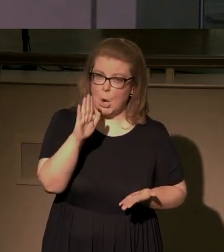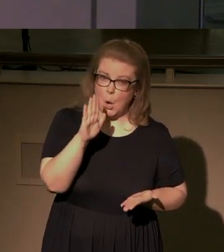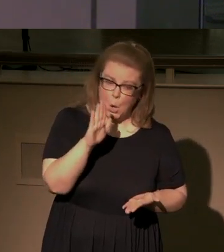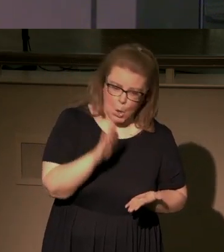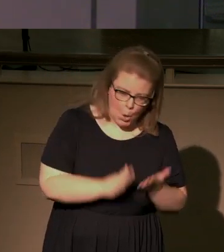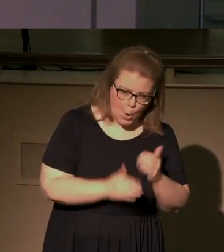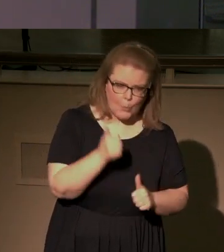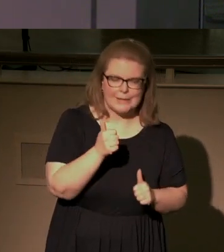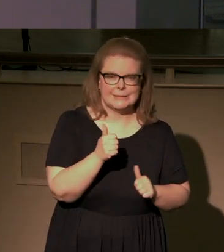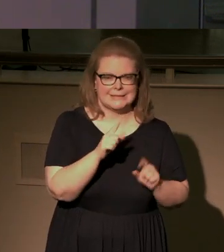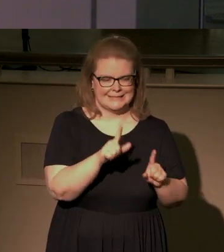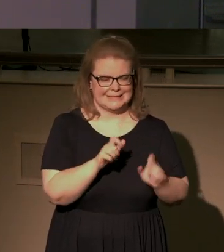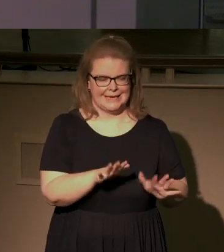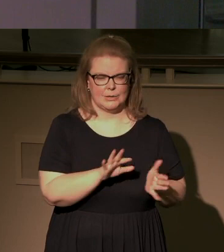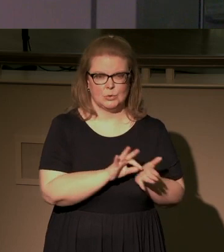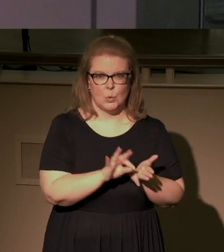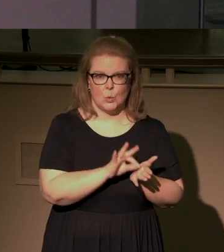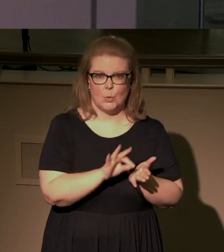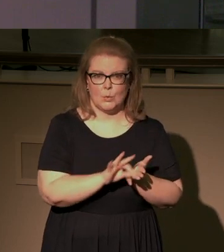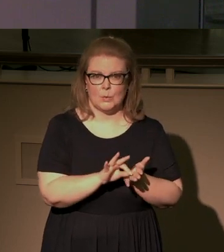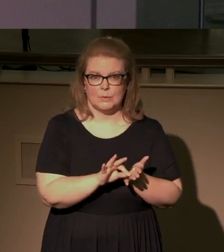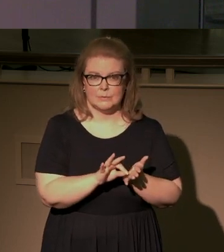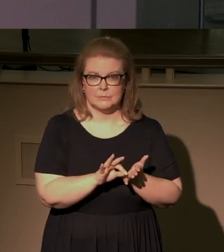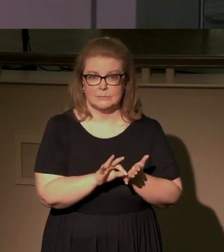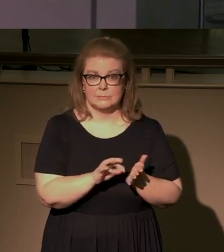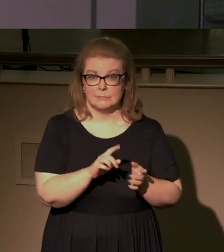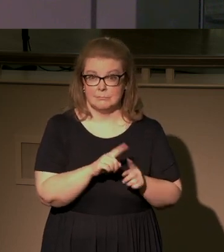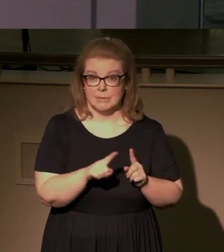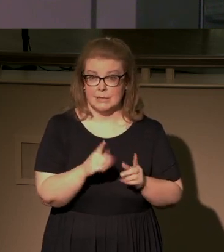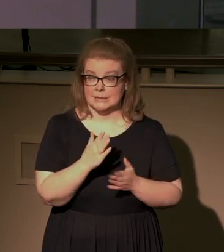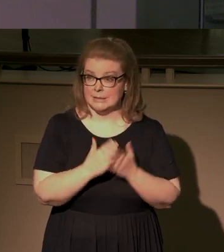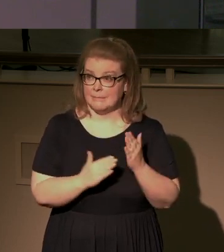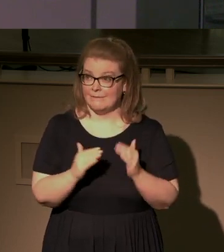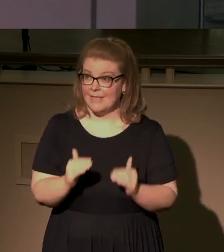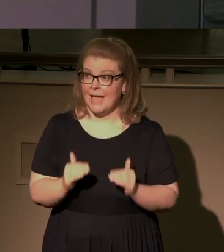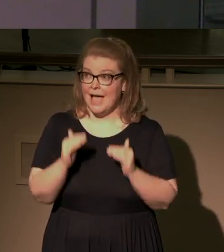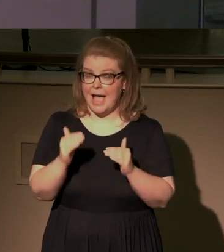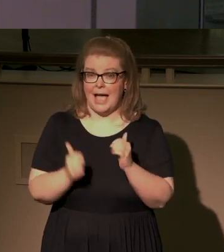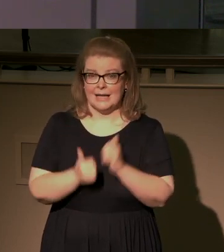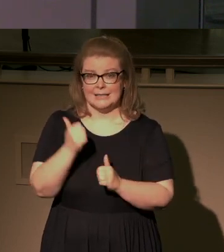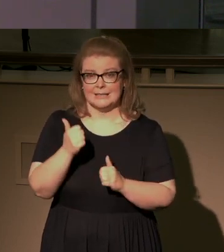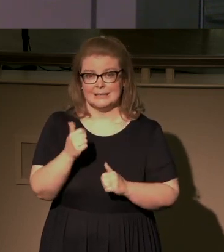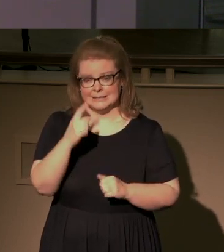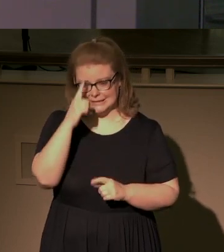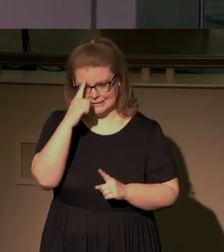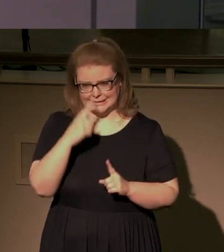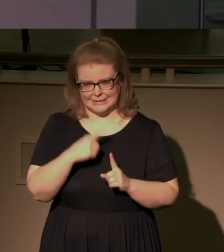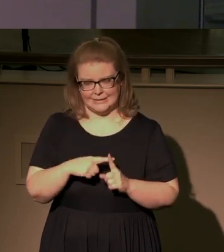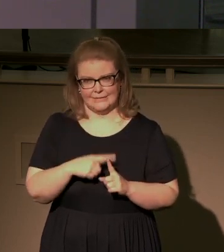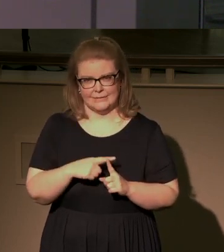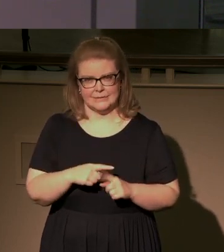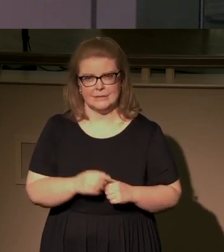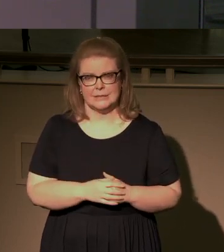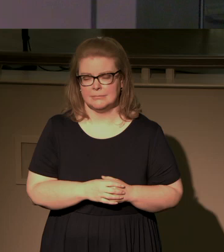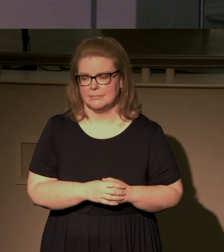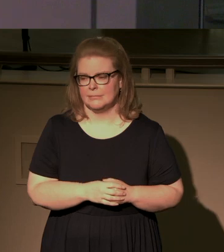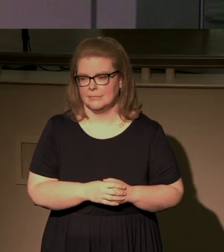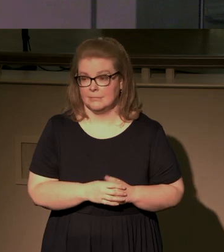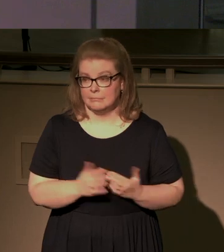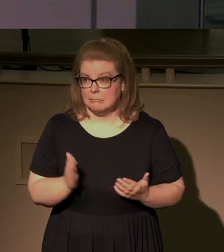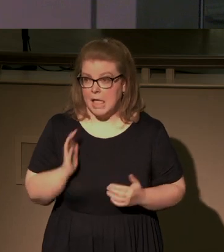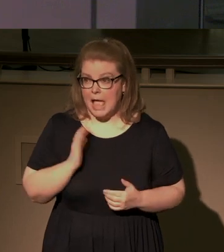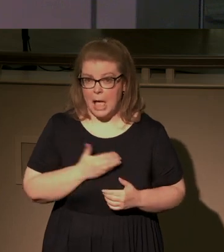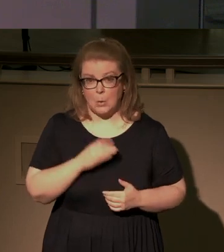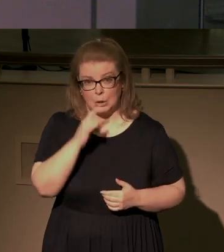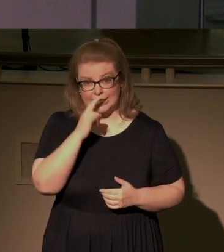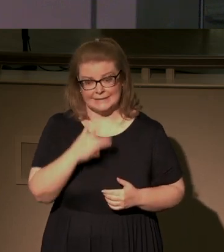the developed world, but some of the highest self-esteem in the developed world. Like, our kids feel